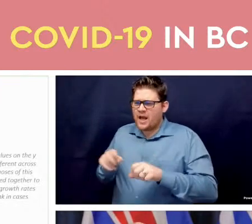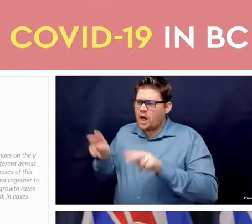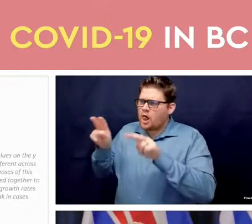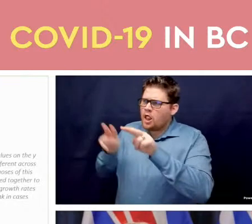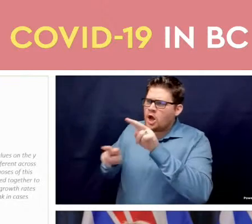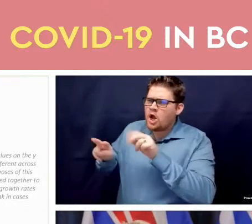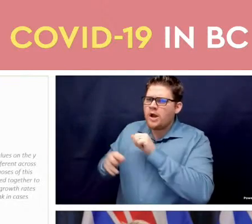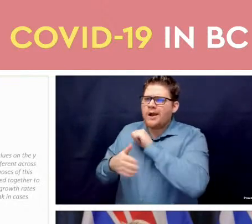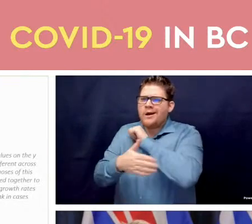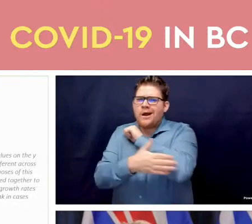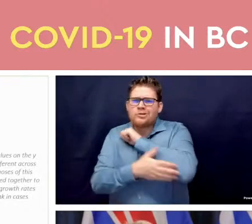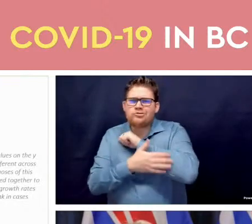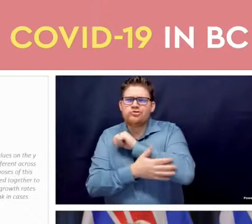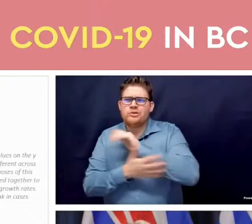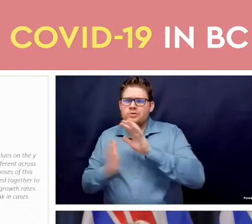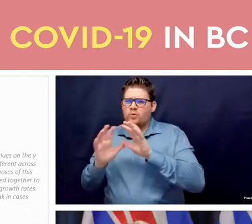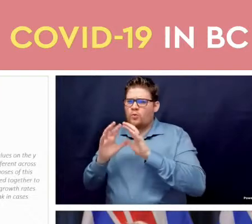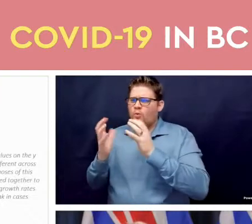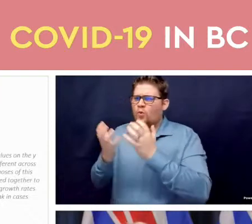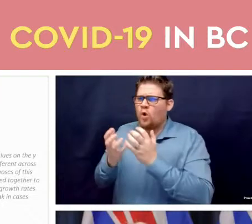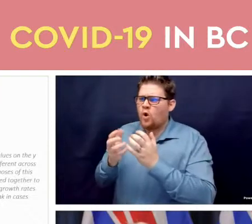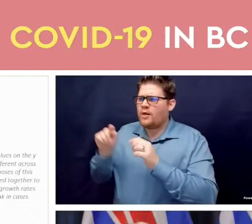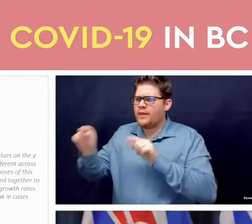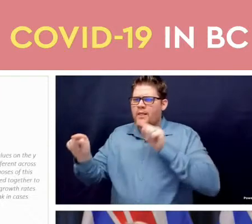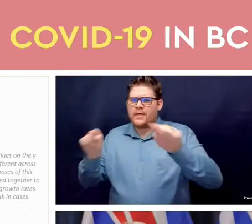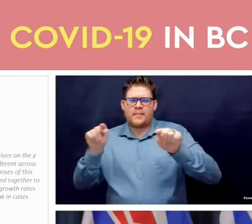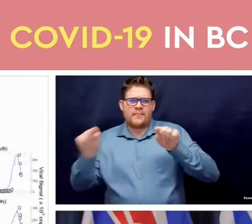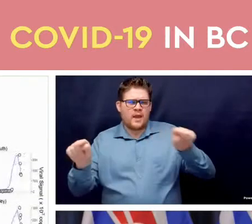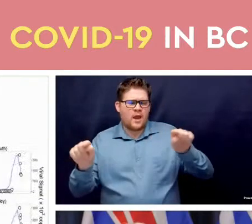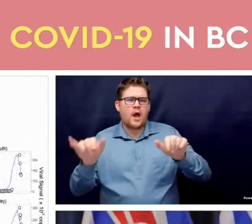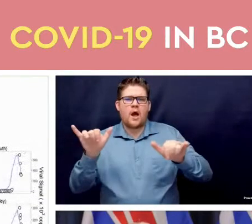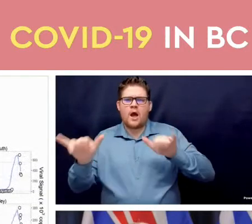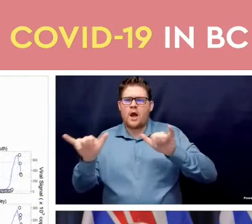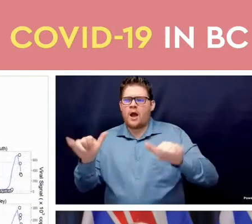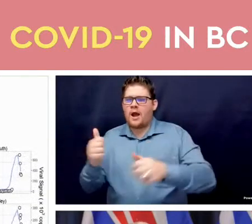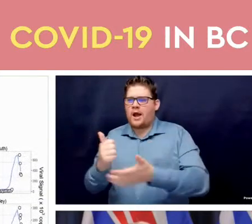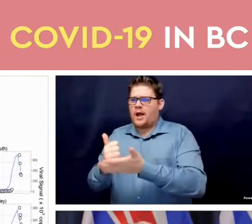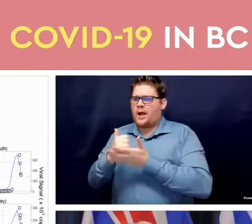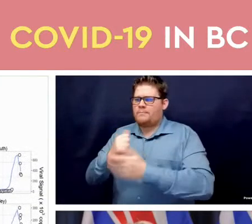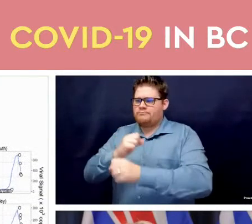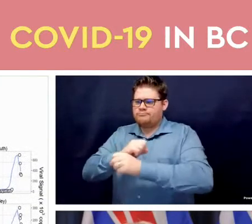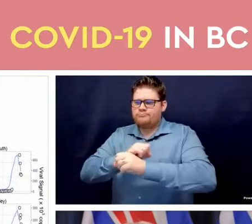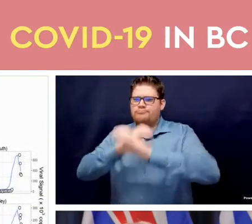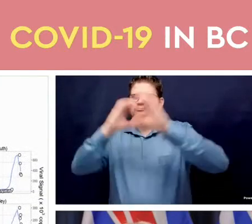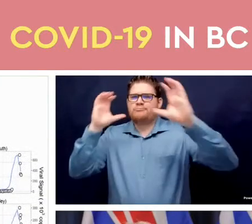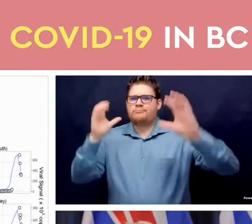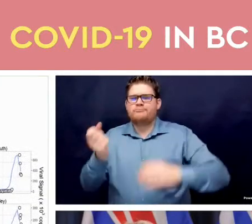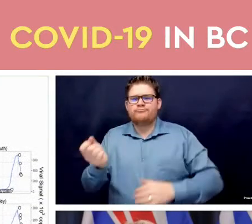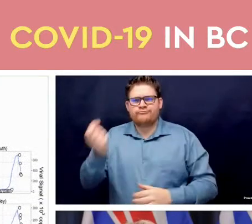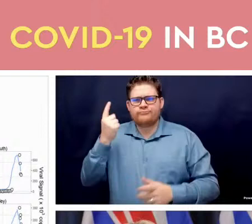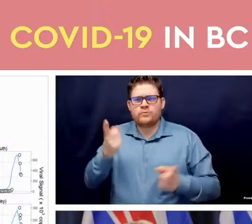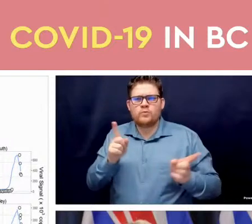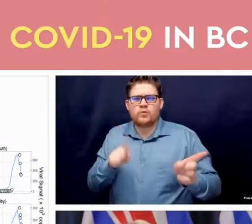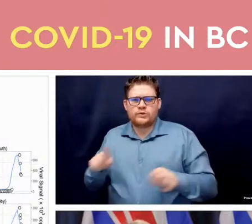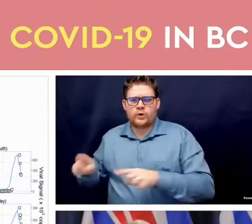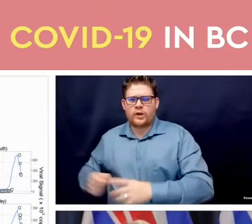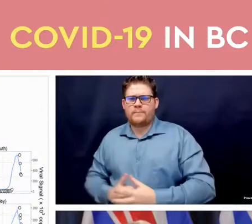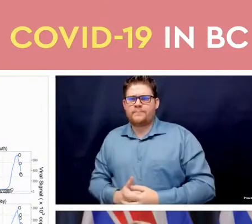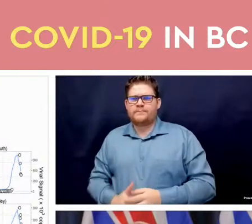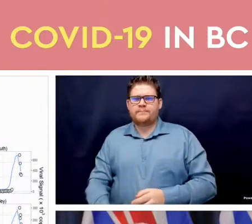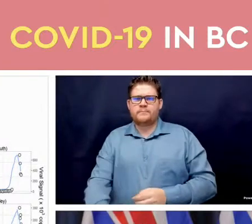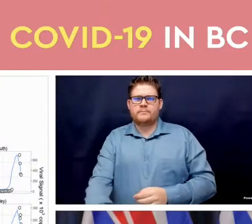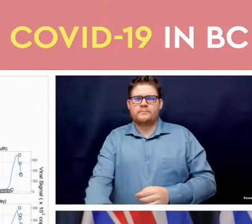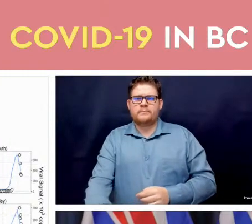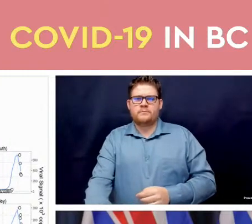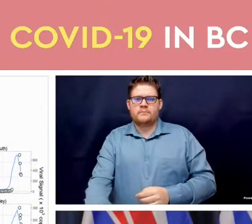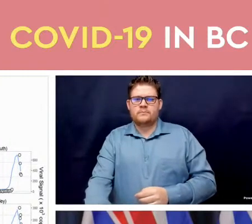our trajectory. One of the other surveillance measures that we've been watching over time, and I presented this before, is the wastewater